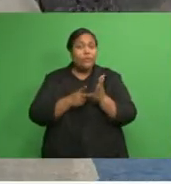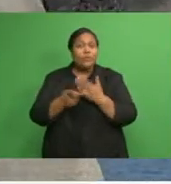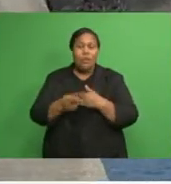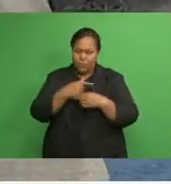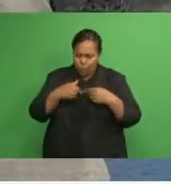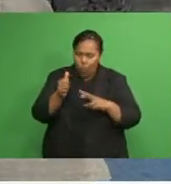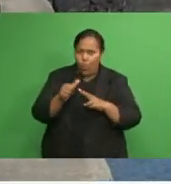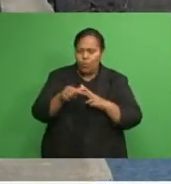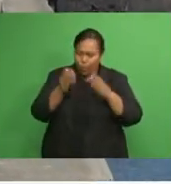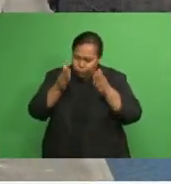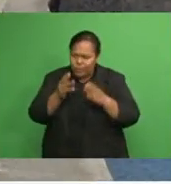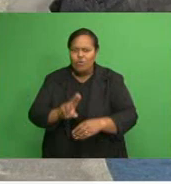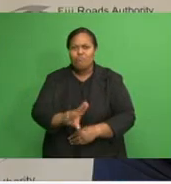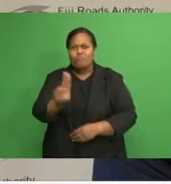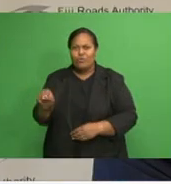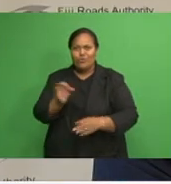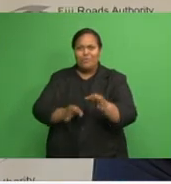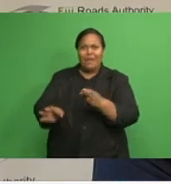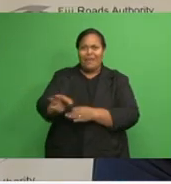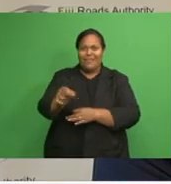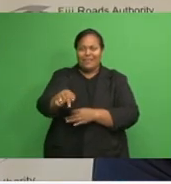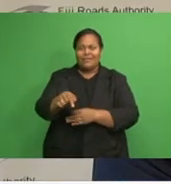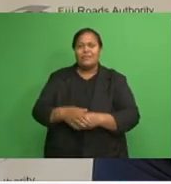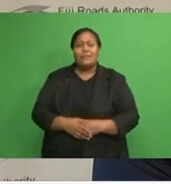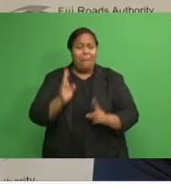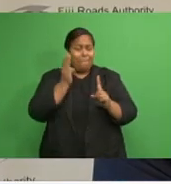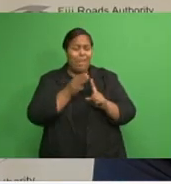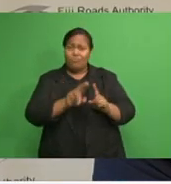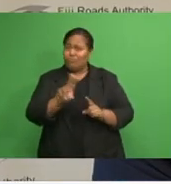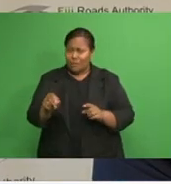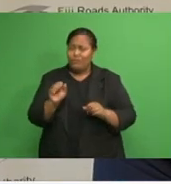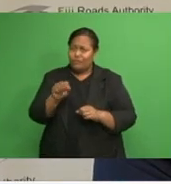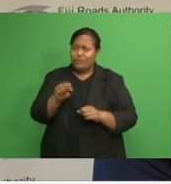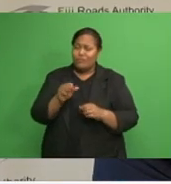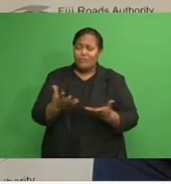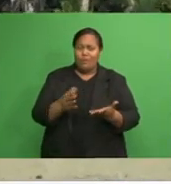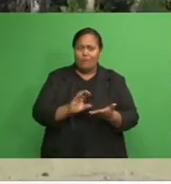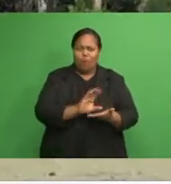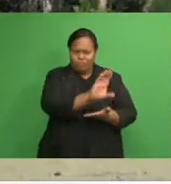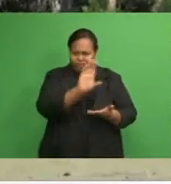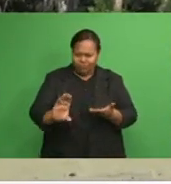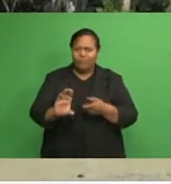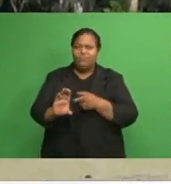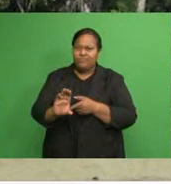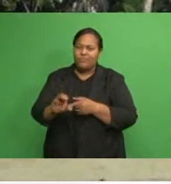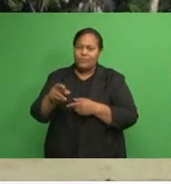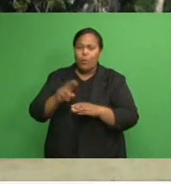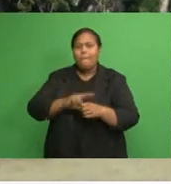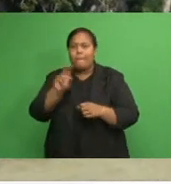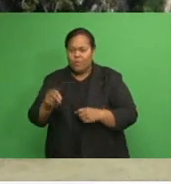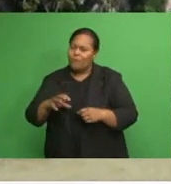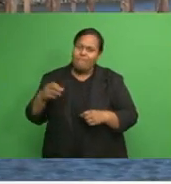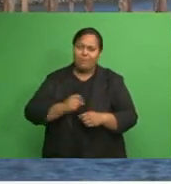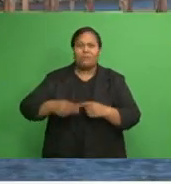to continue bridge replacements. The major ones I would say are probably the bridge replacement projects. They will continue. They have to